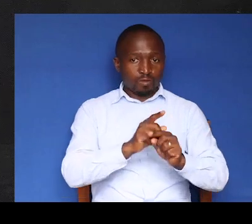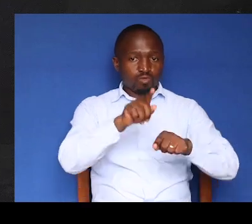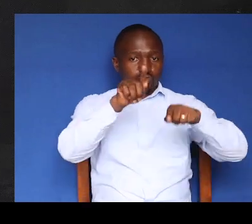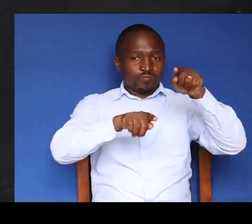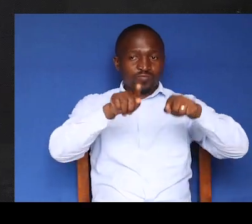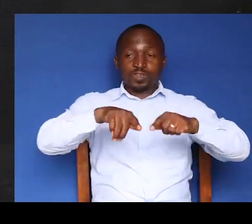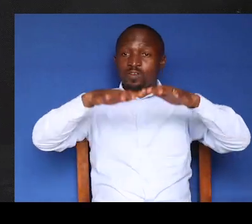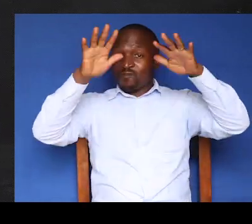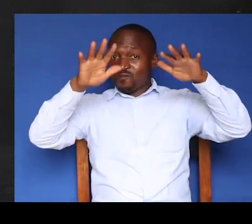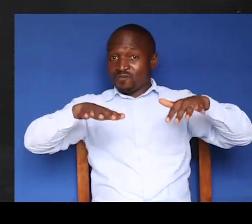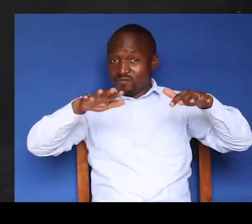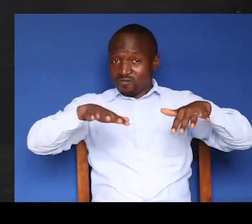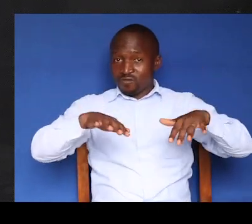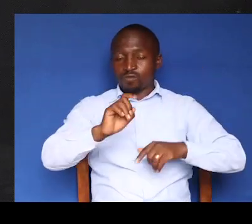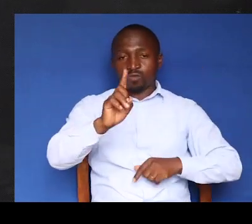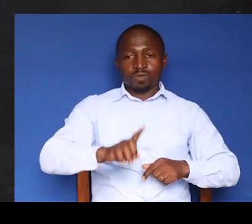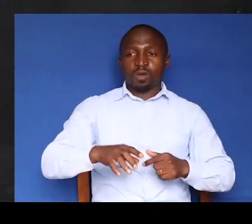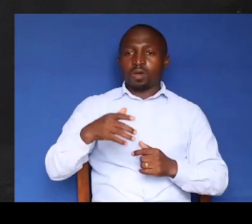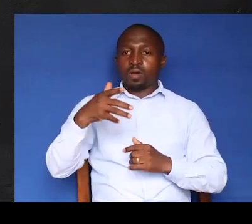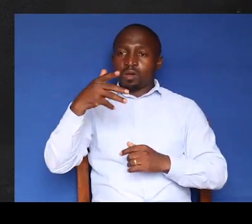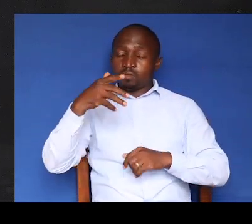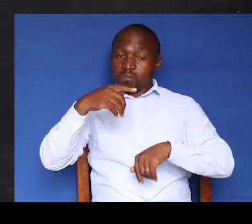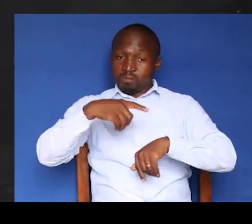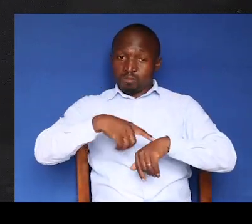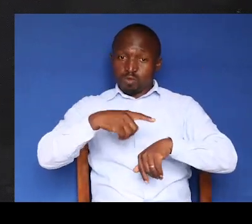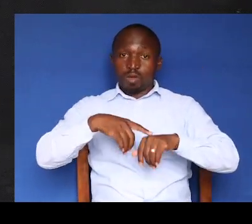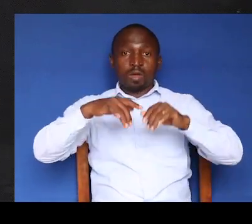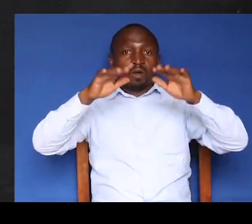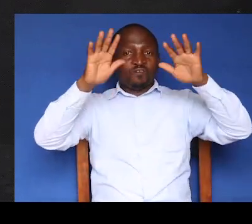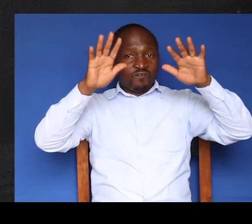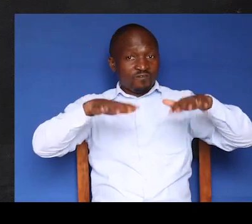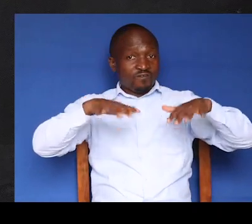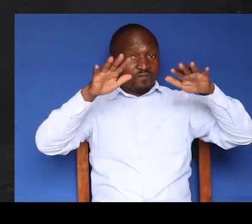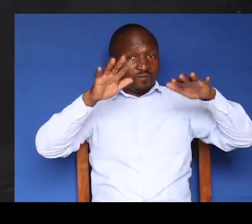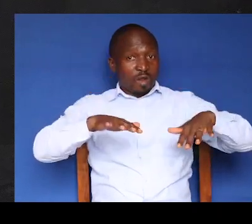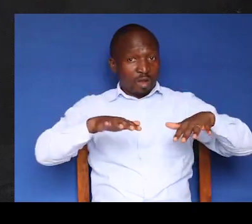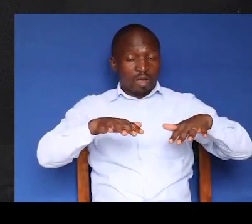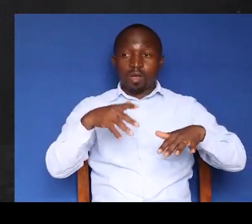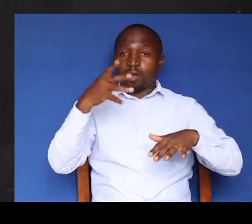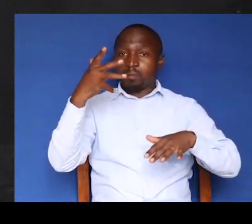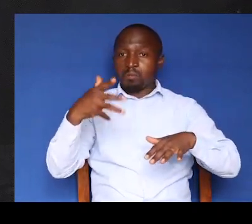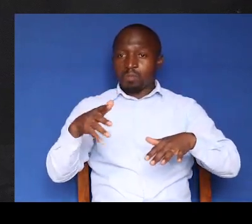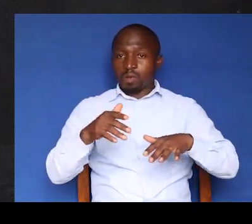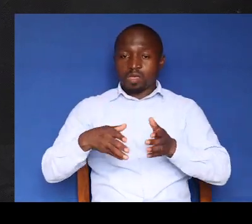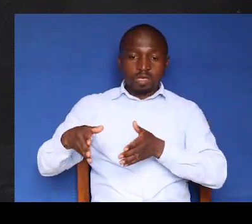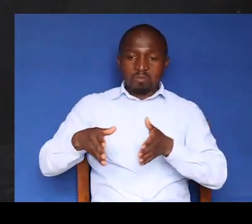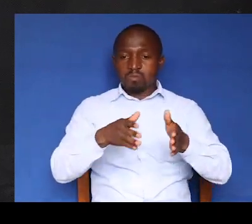So rivers used to flood in wet season as a lot of water supplied by the occurrence of